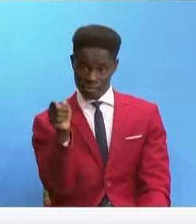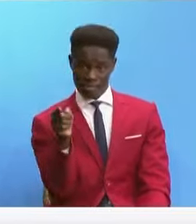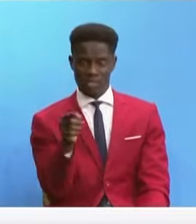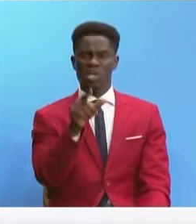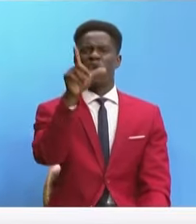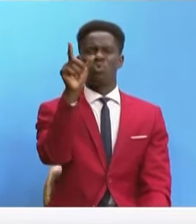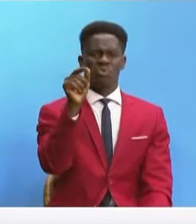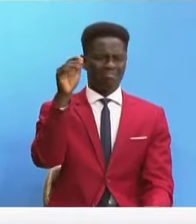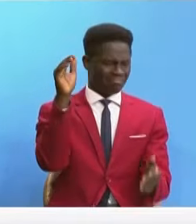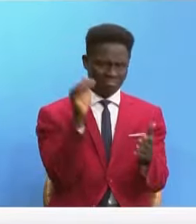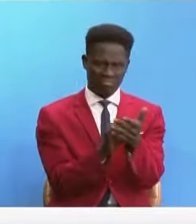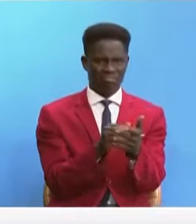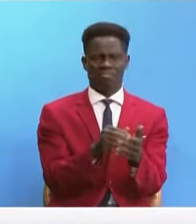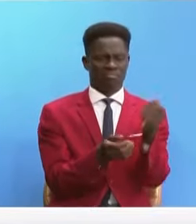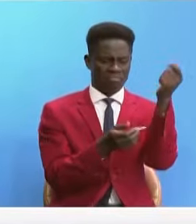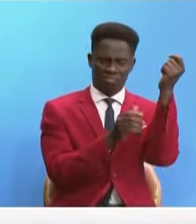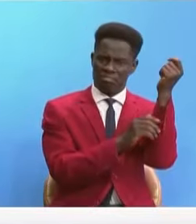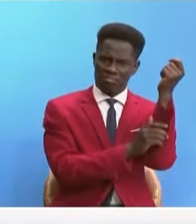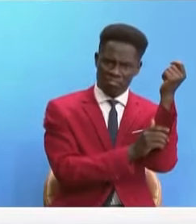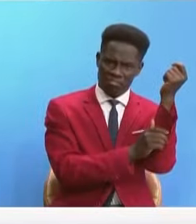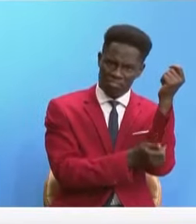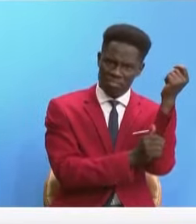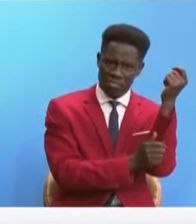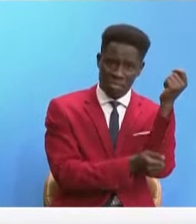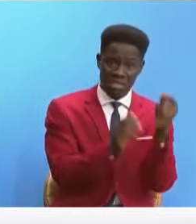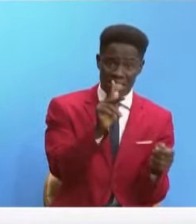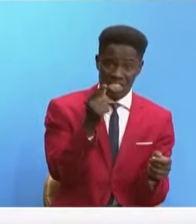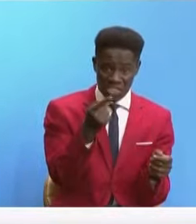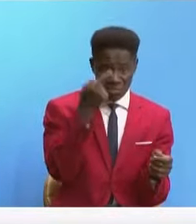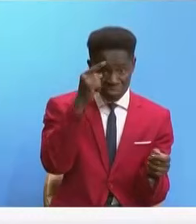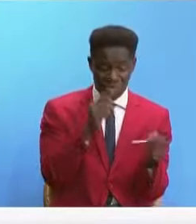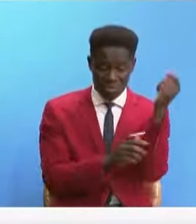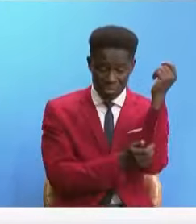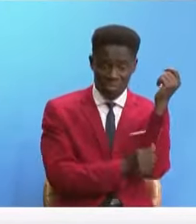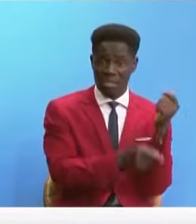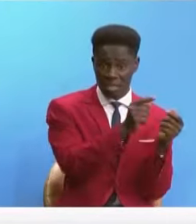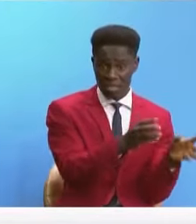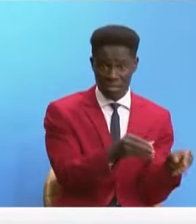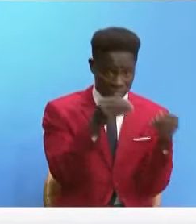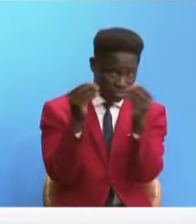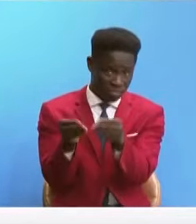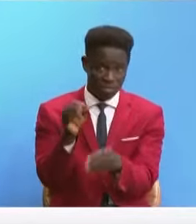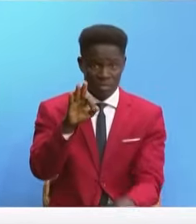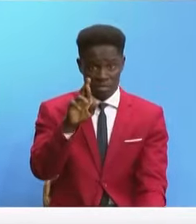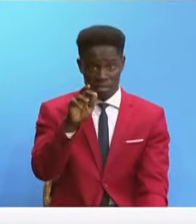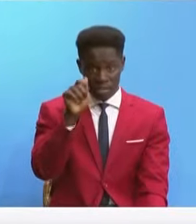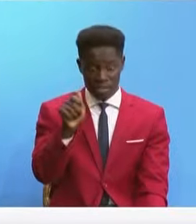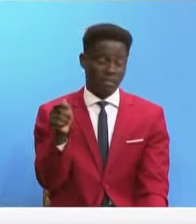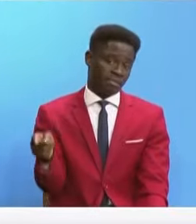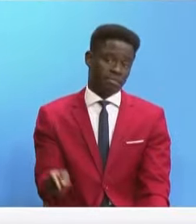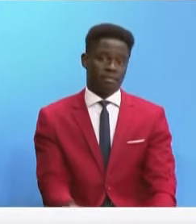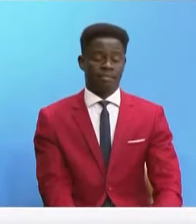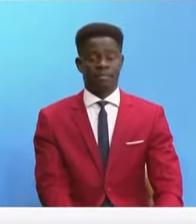Reserve Agents Depot. The agreed quantity of 20,000 metric tons